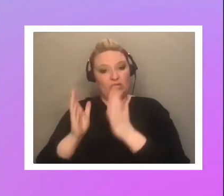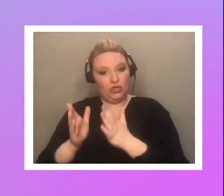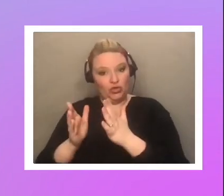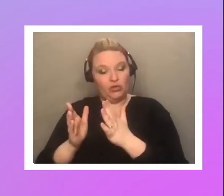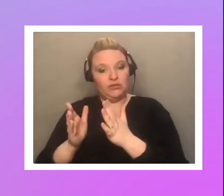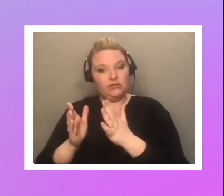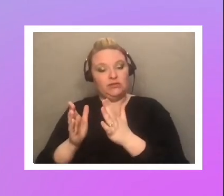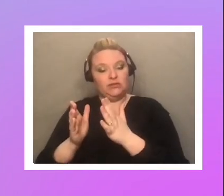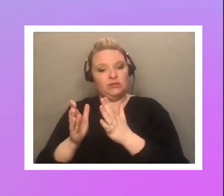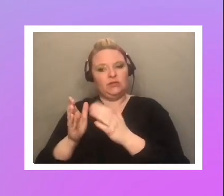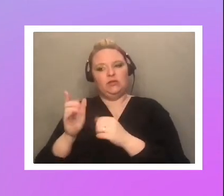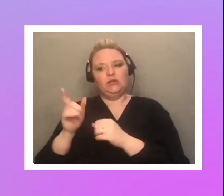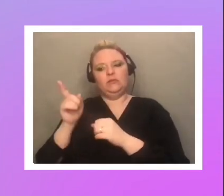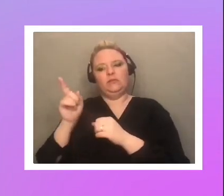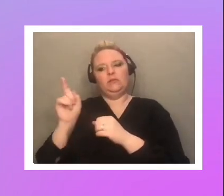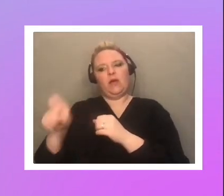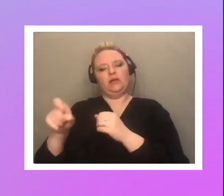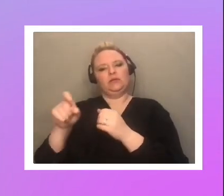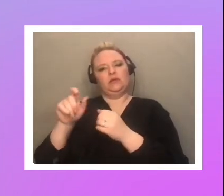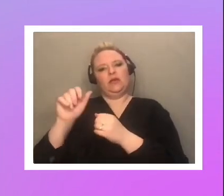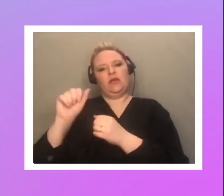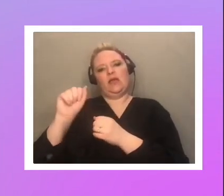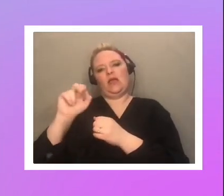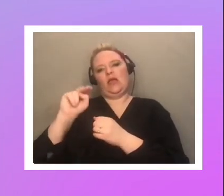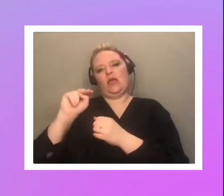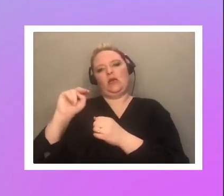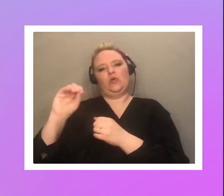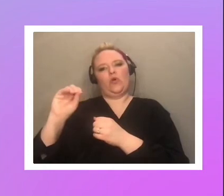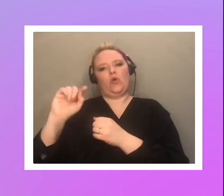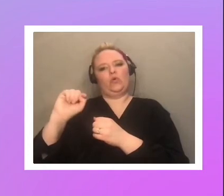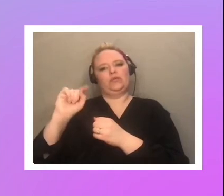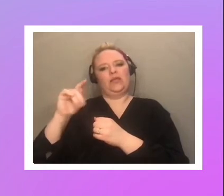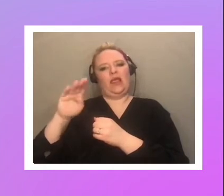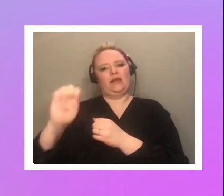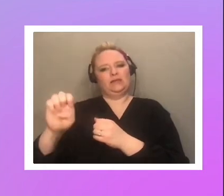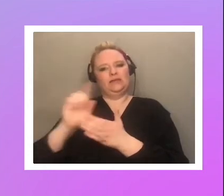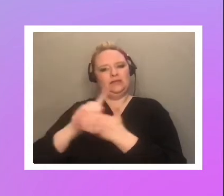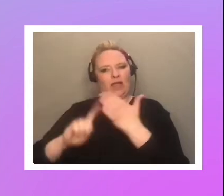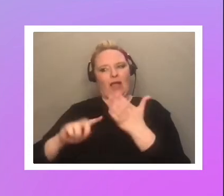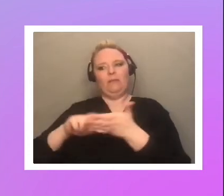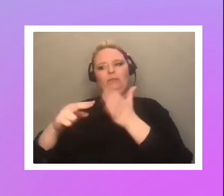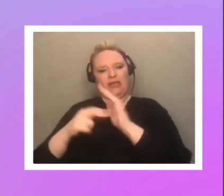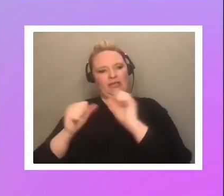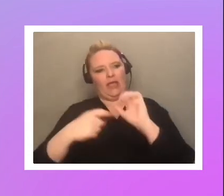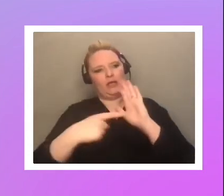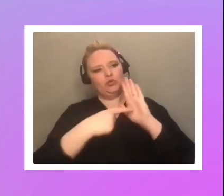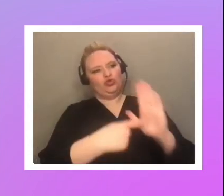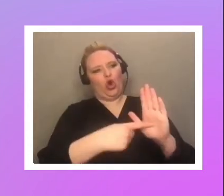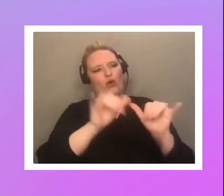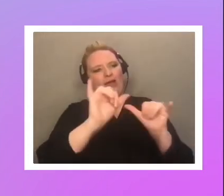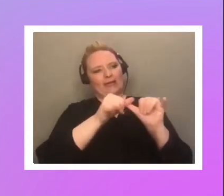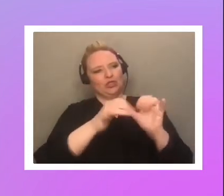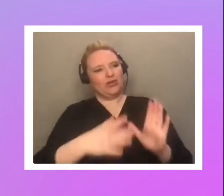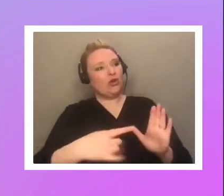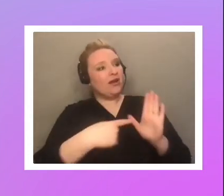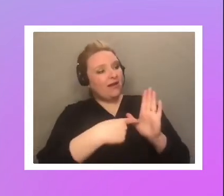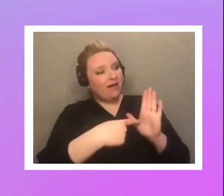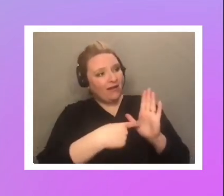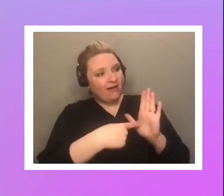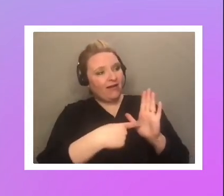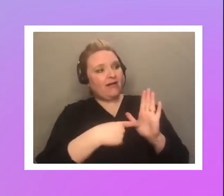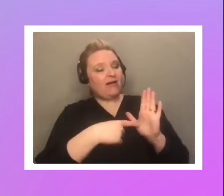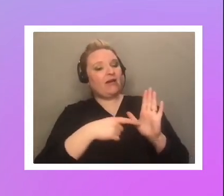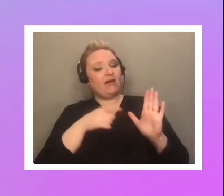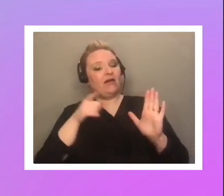They need to annotate their designs so that they can show the engineers what